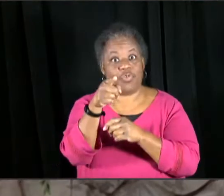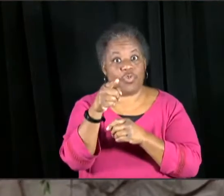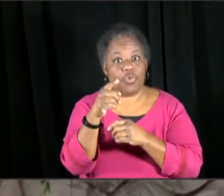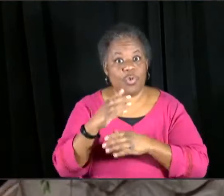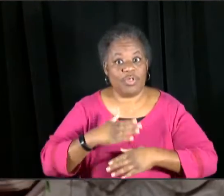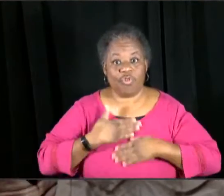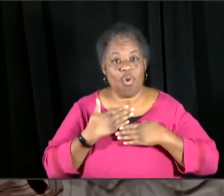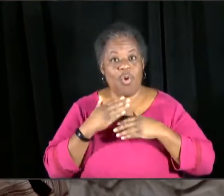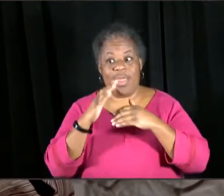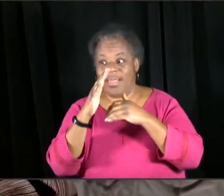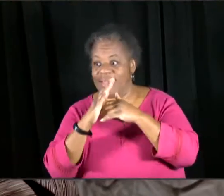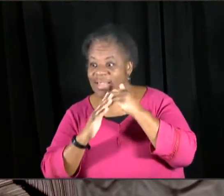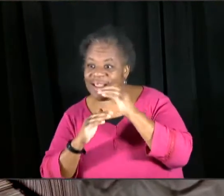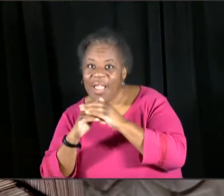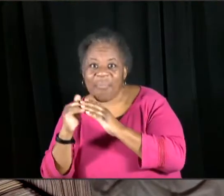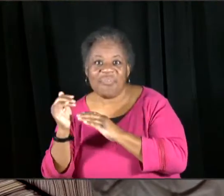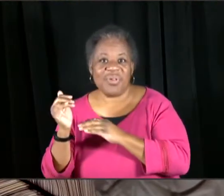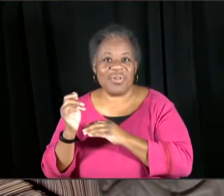and comfort too.